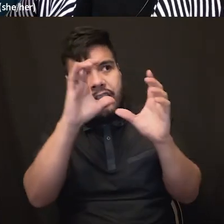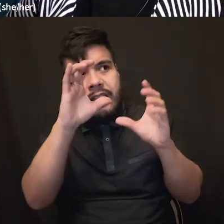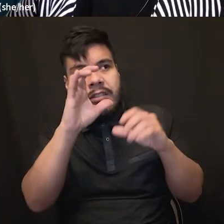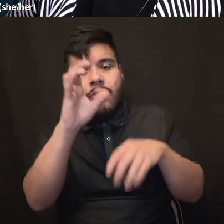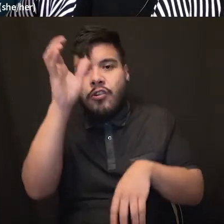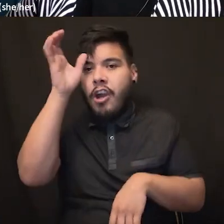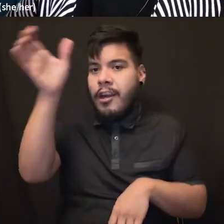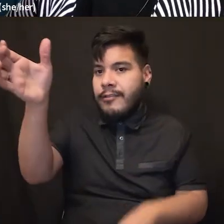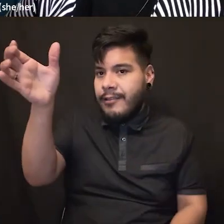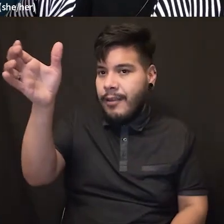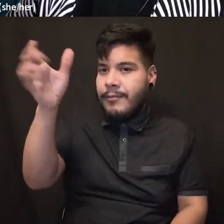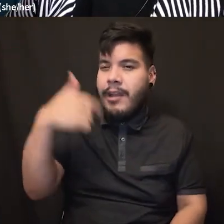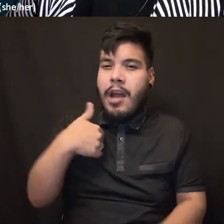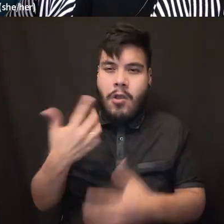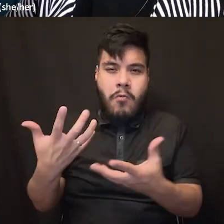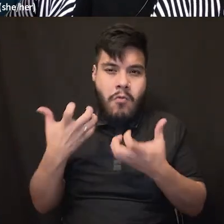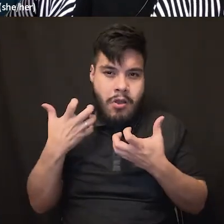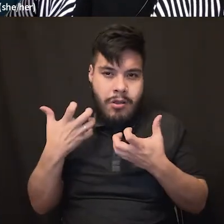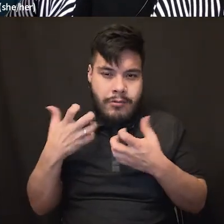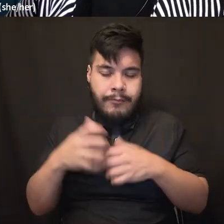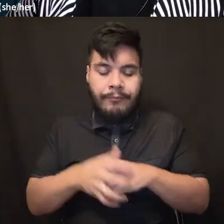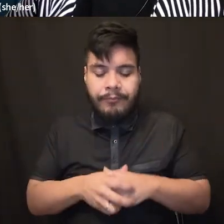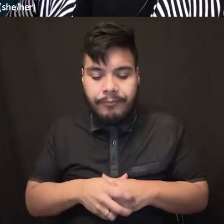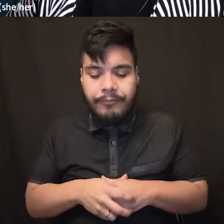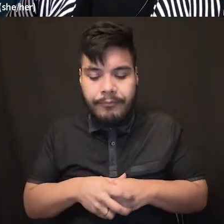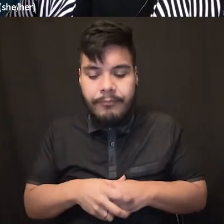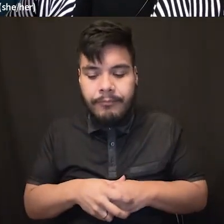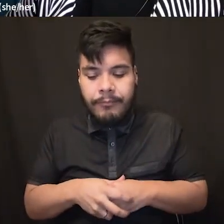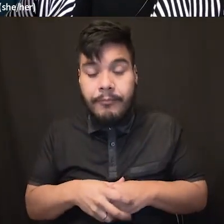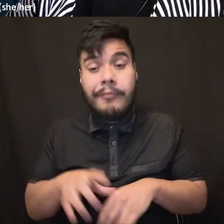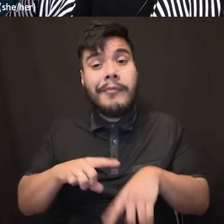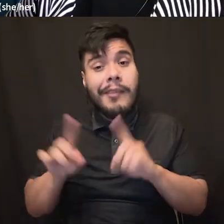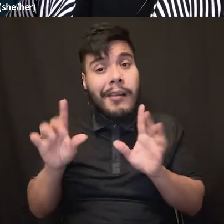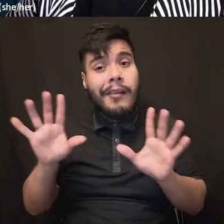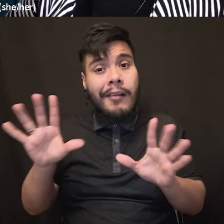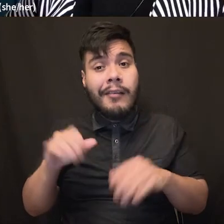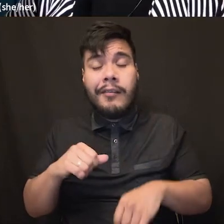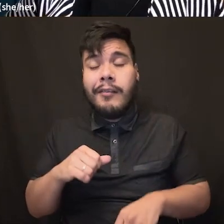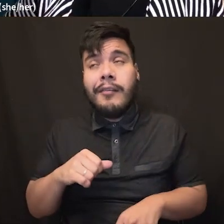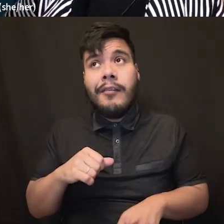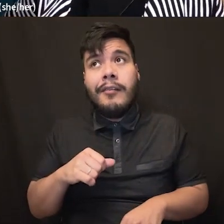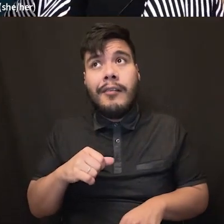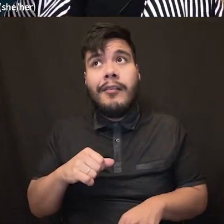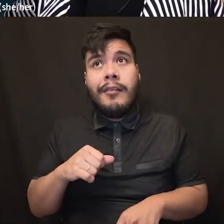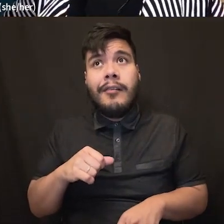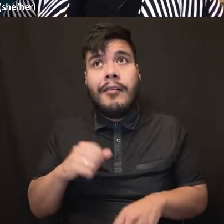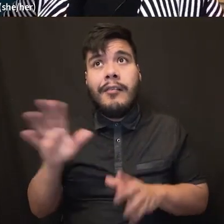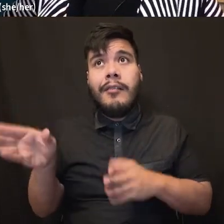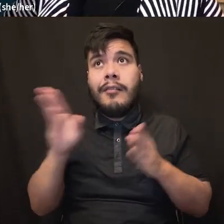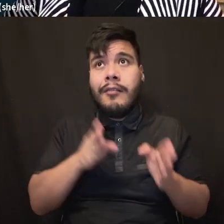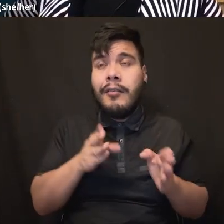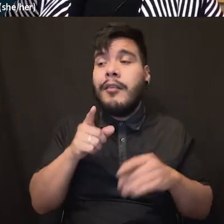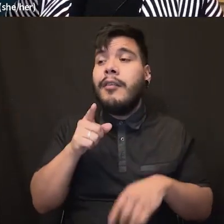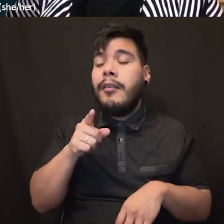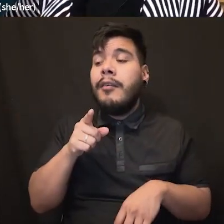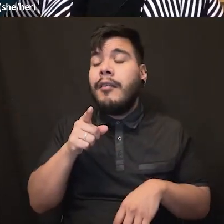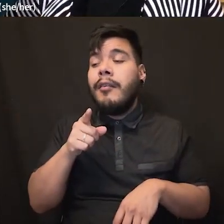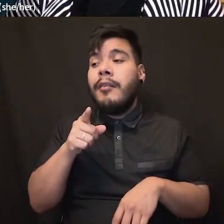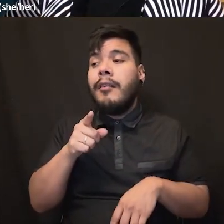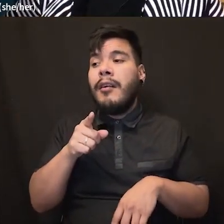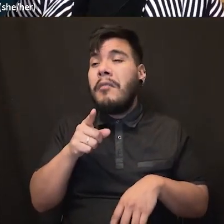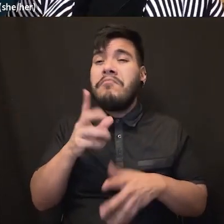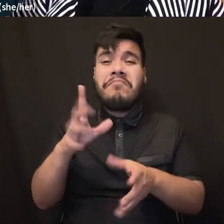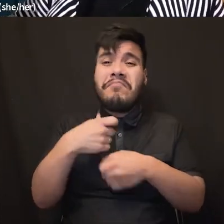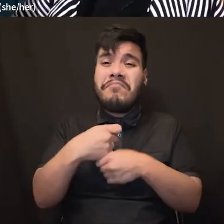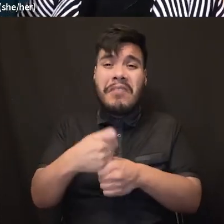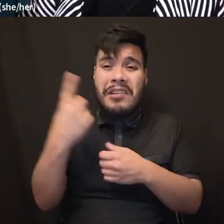concepts that I want to do. But I also think there's a part of like just make something that is fun